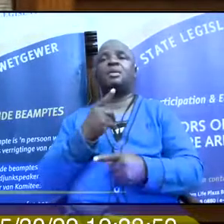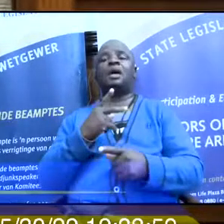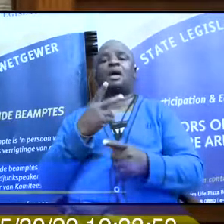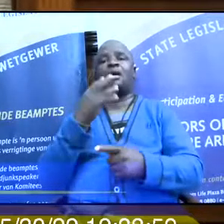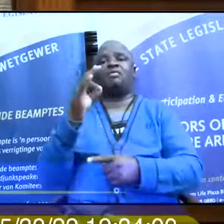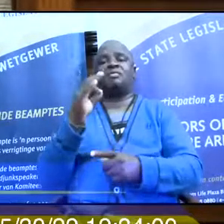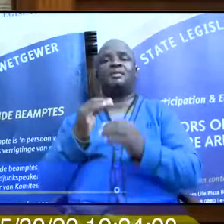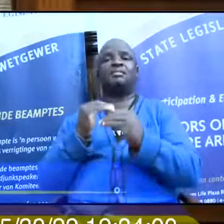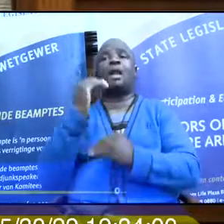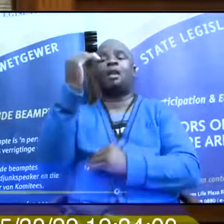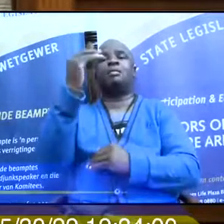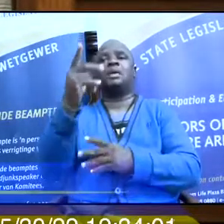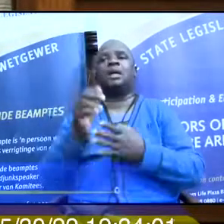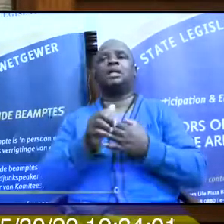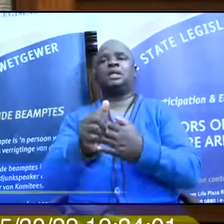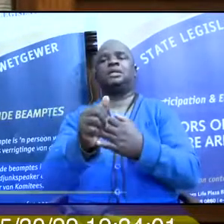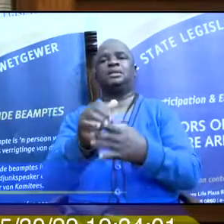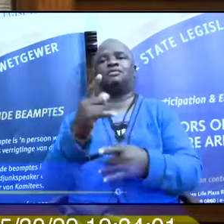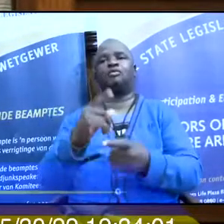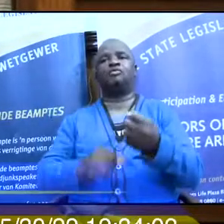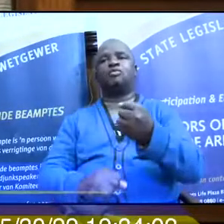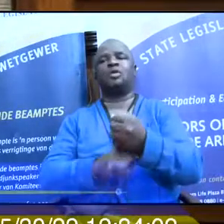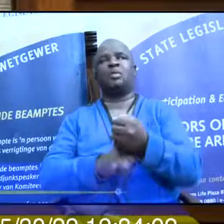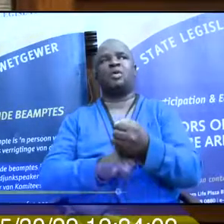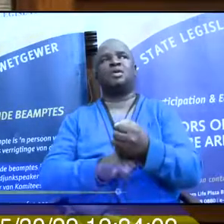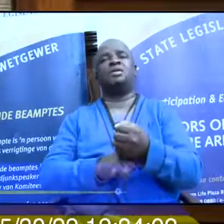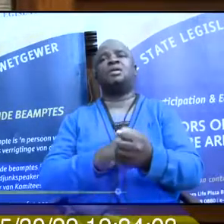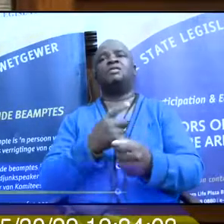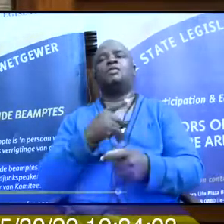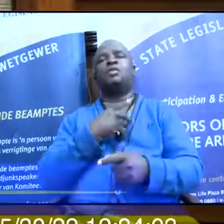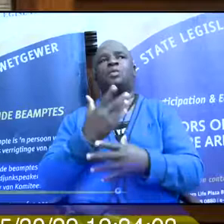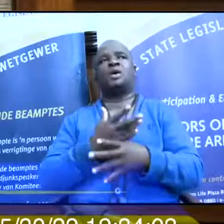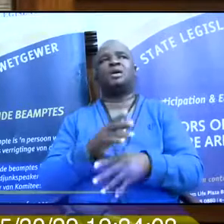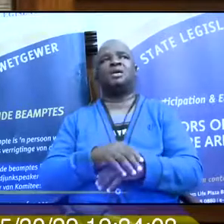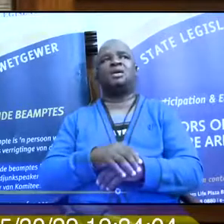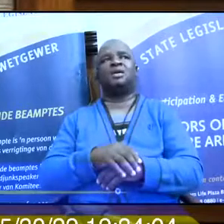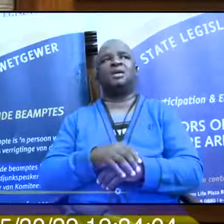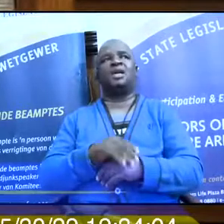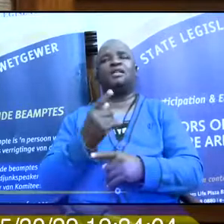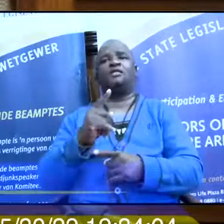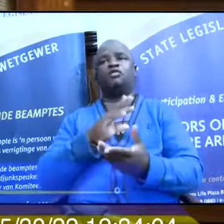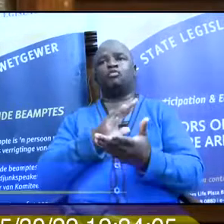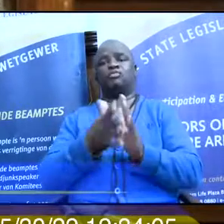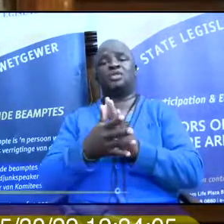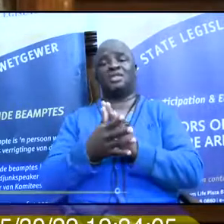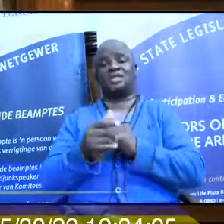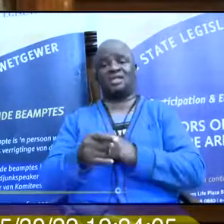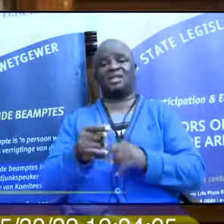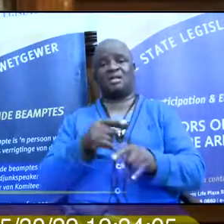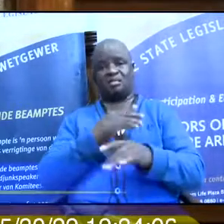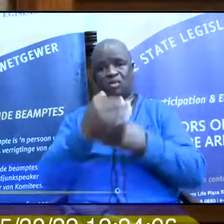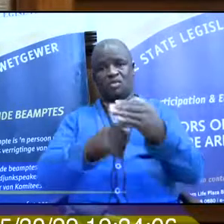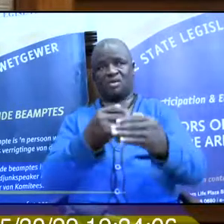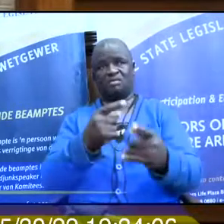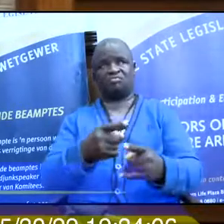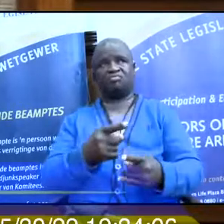leading way in support of the employers in this destruction of collective bargaining